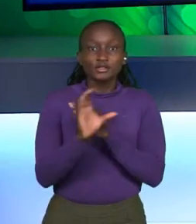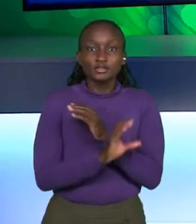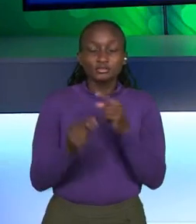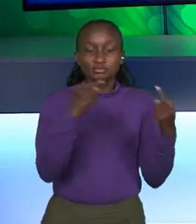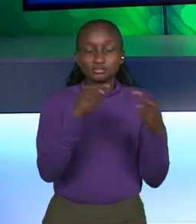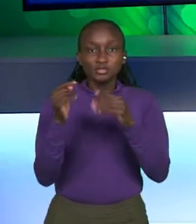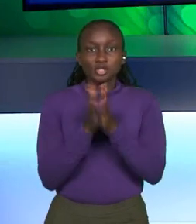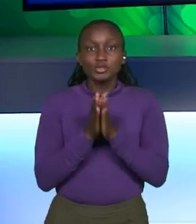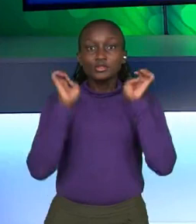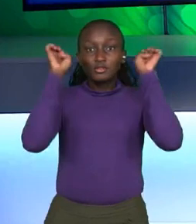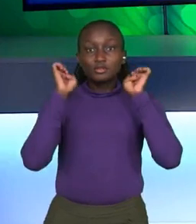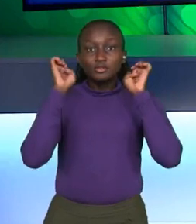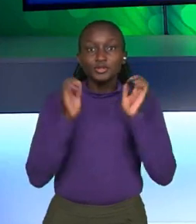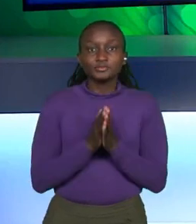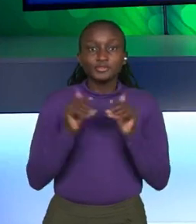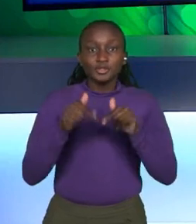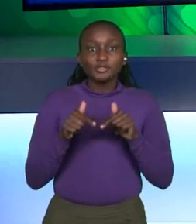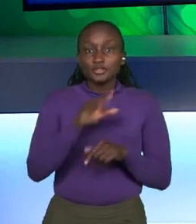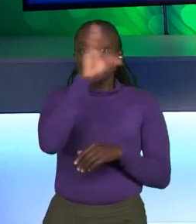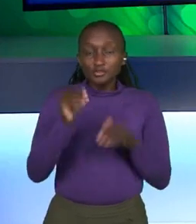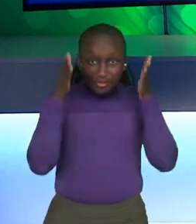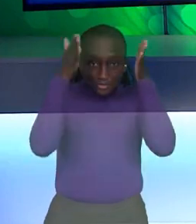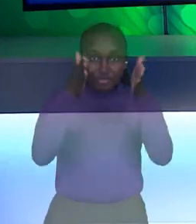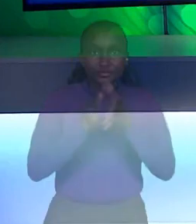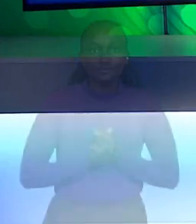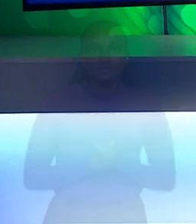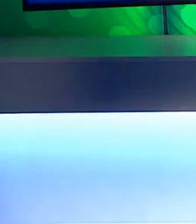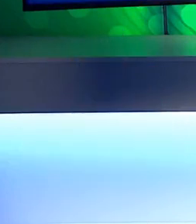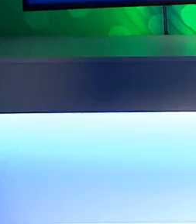dispute with Ethiopia. This is Africa Focus.